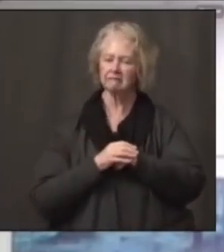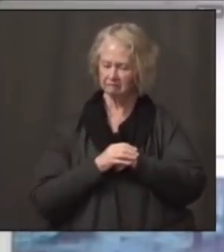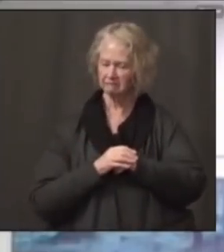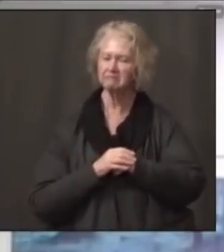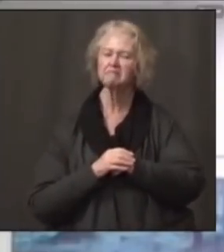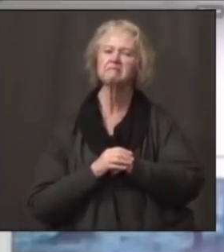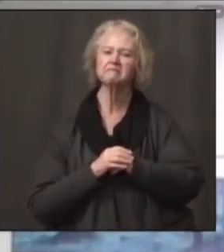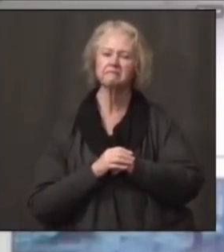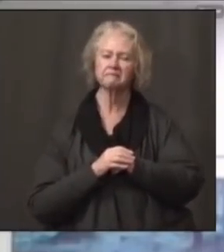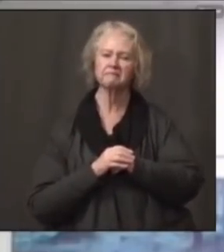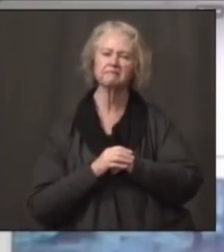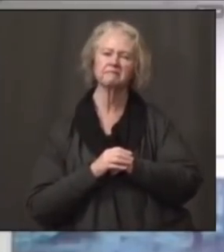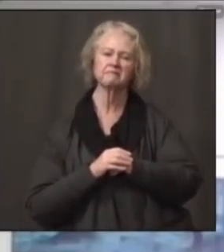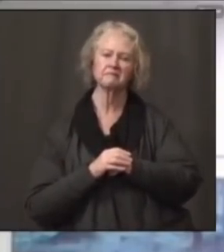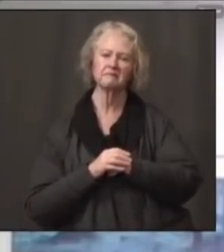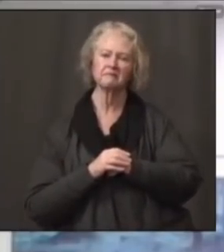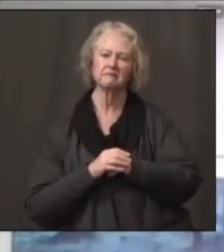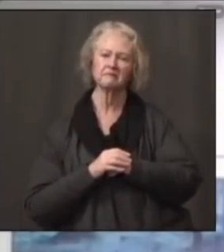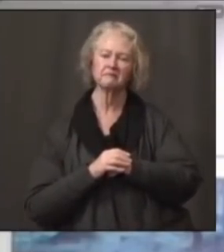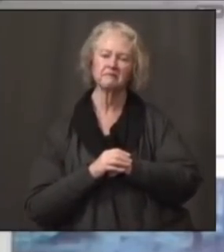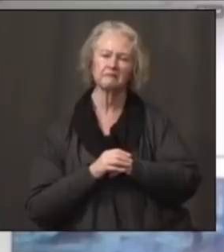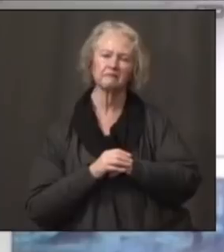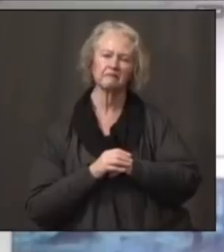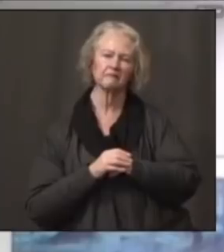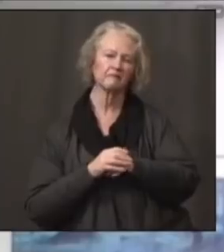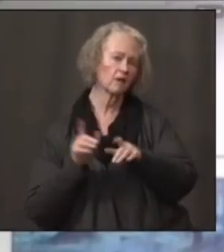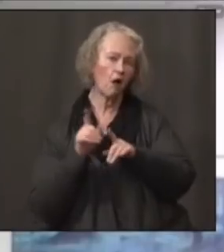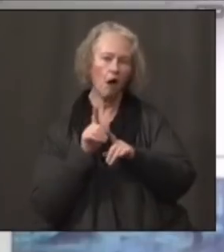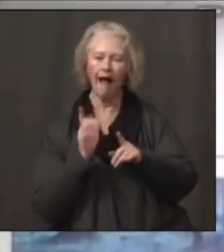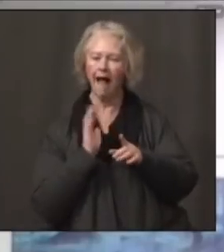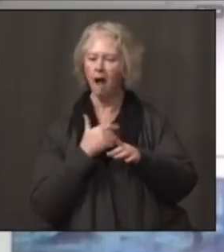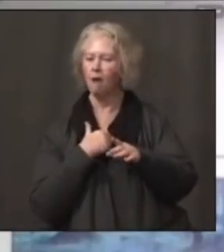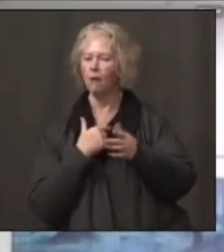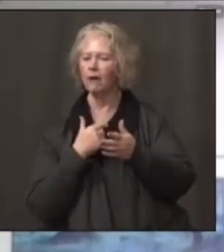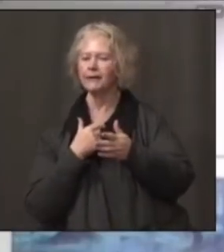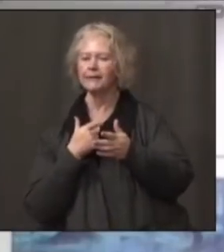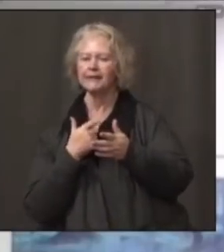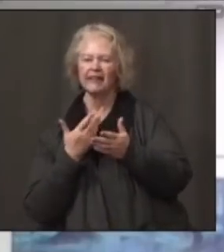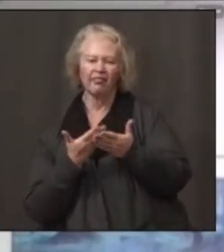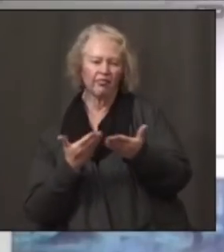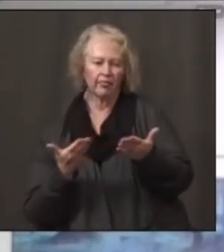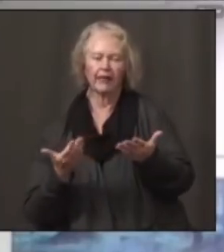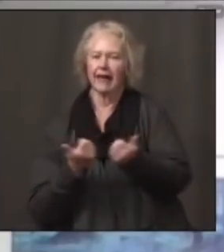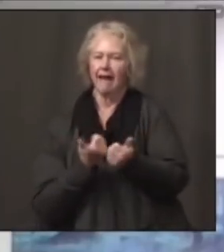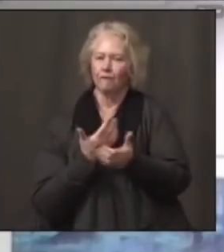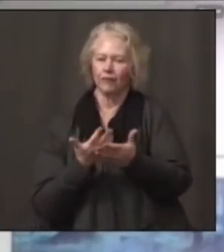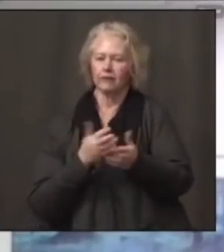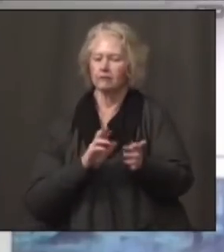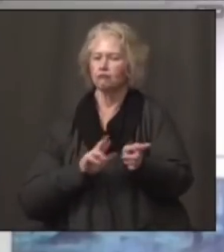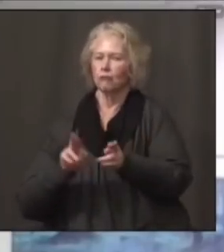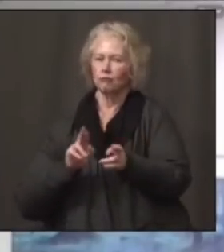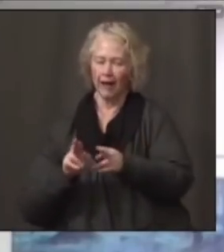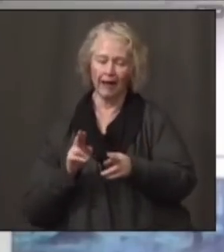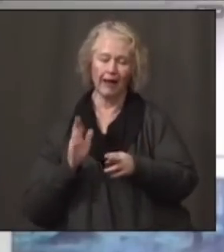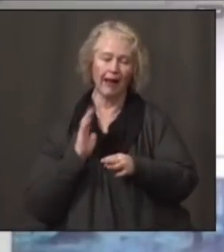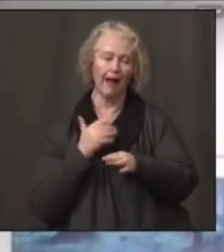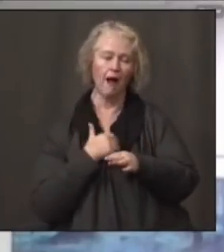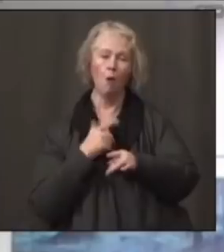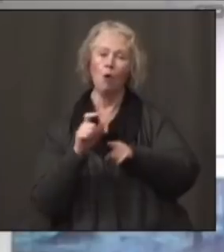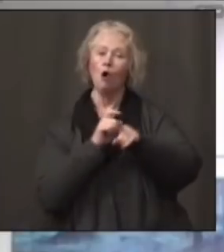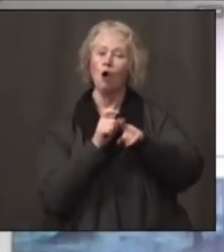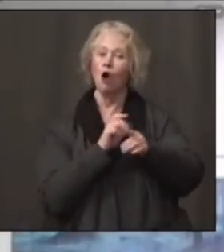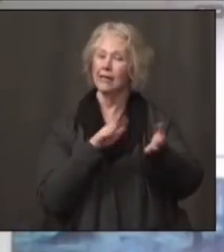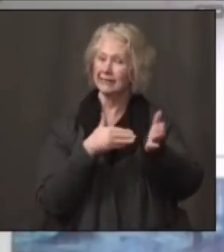equipment, personnel, as well as material resources. And we've opened our call center. We've mobilized